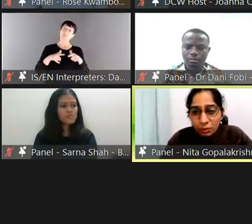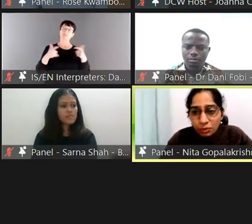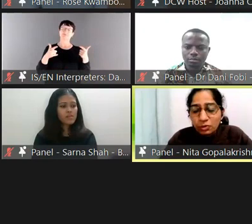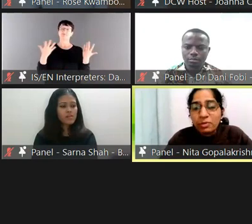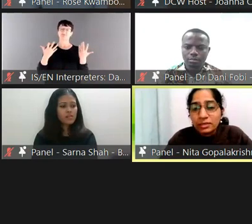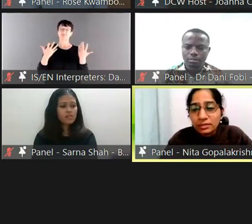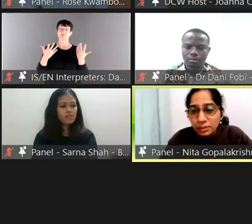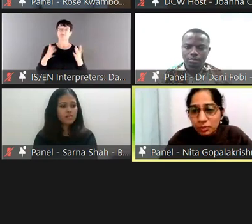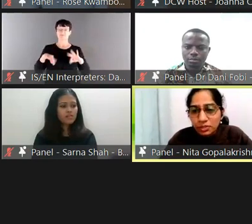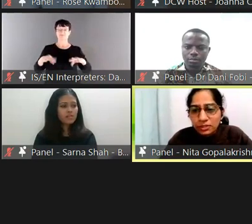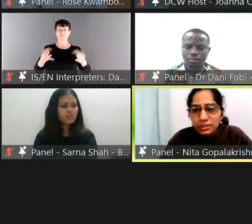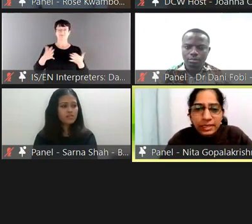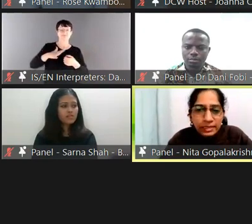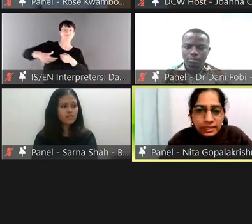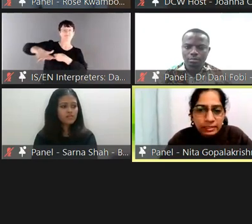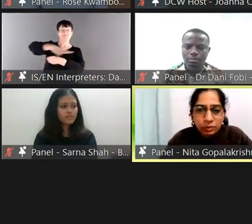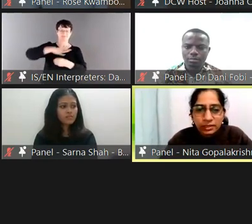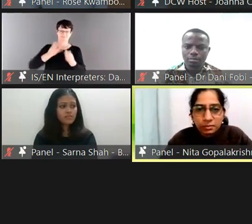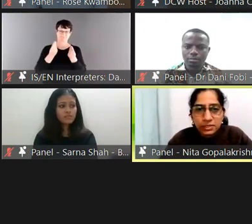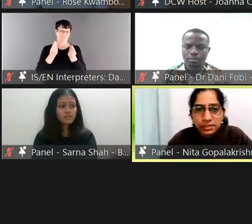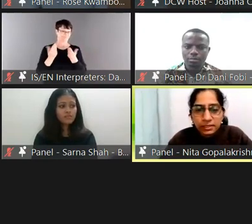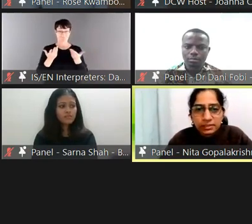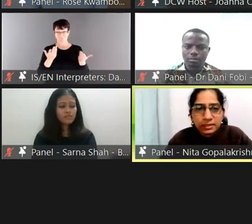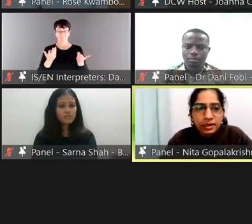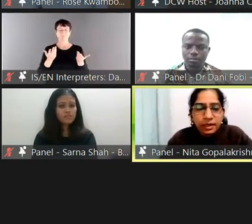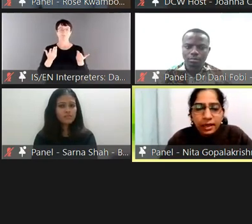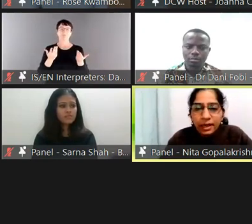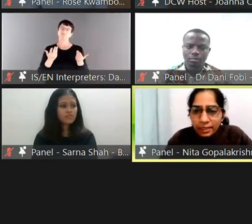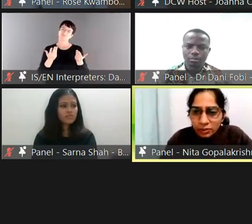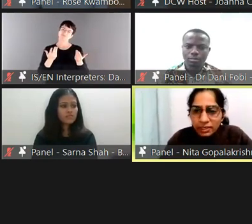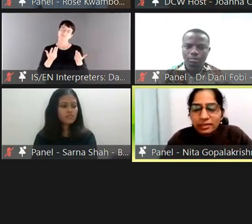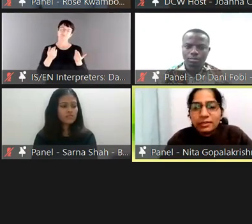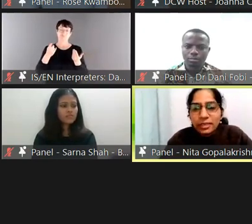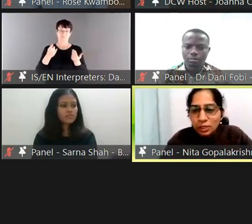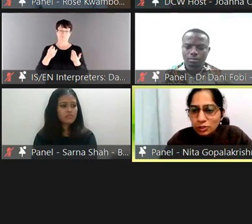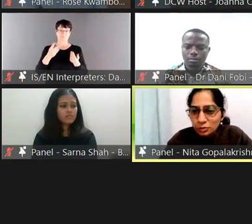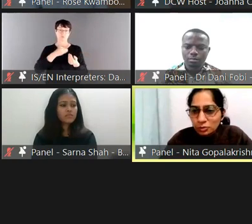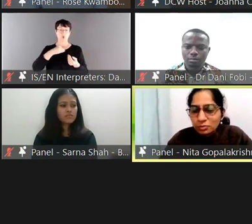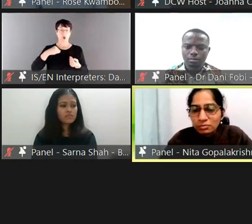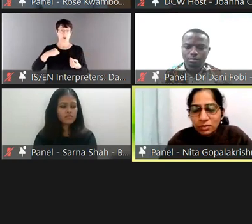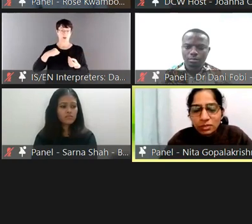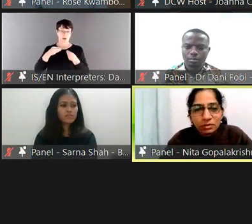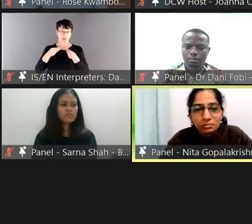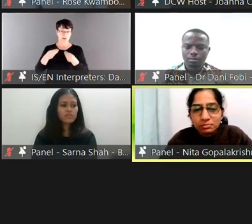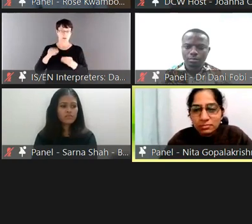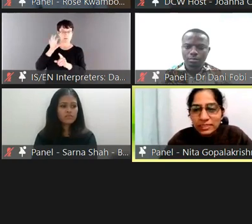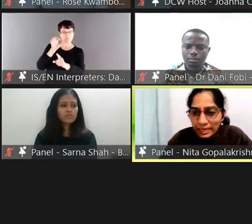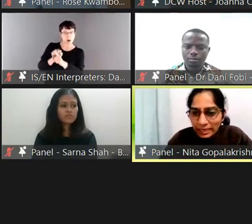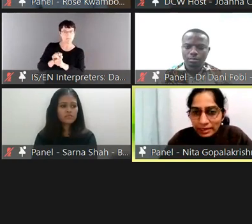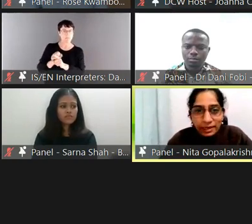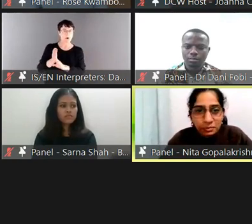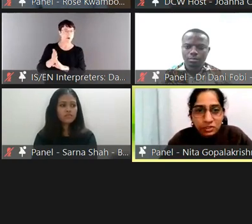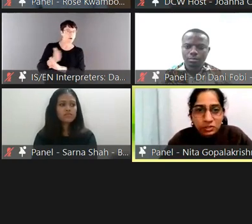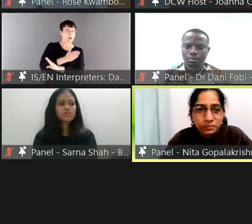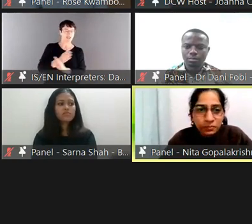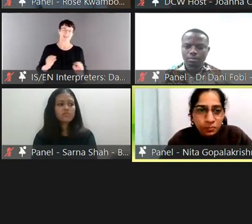technological support or medical support in these low income settings actually lead to delay